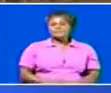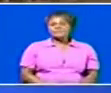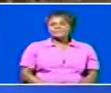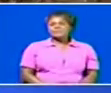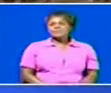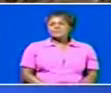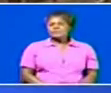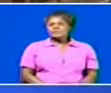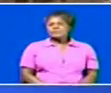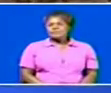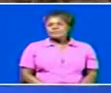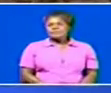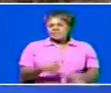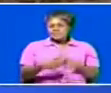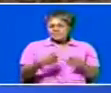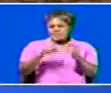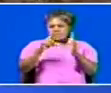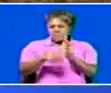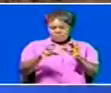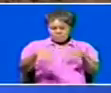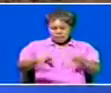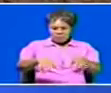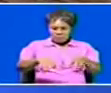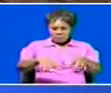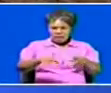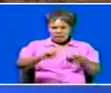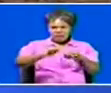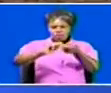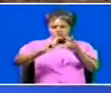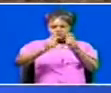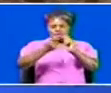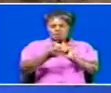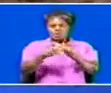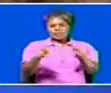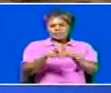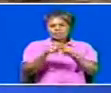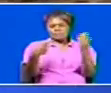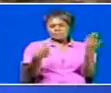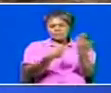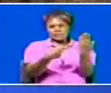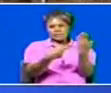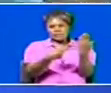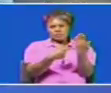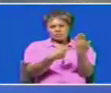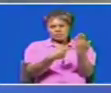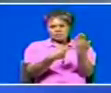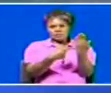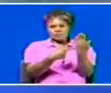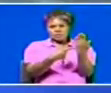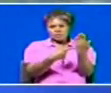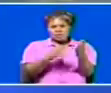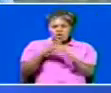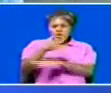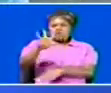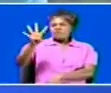1995. Years down the line, ploughing implements have changed as well as technology applied. The event attracted over